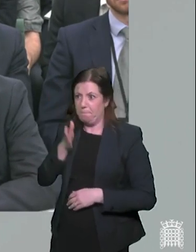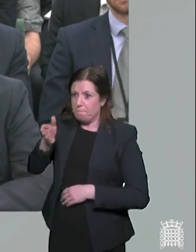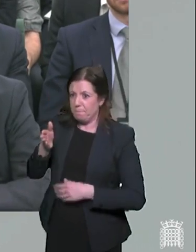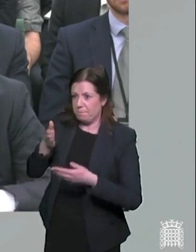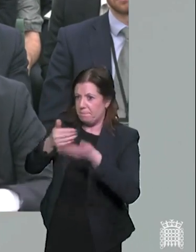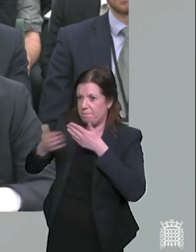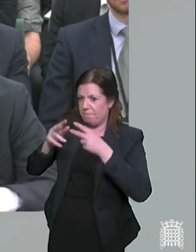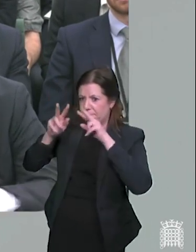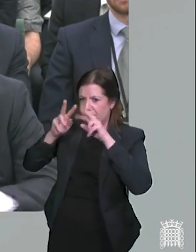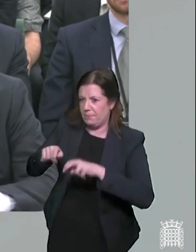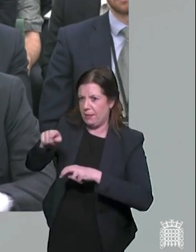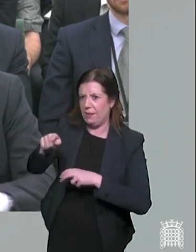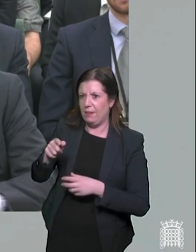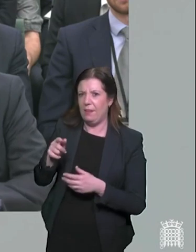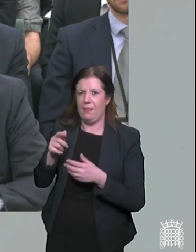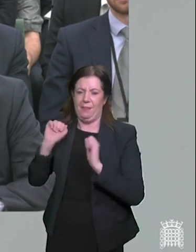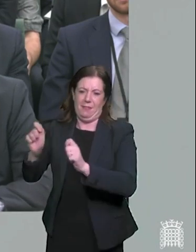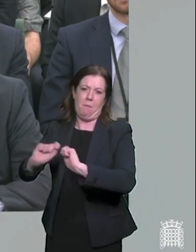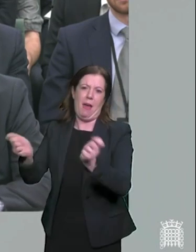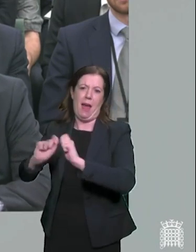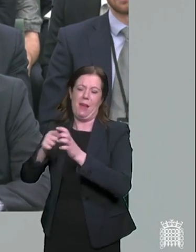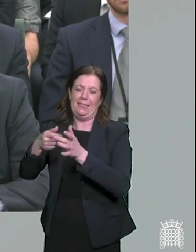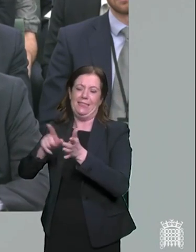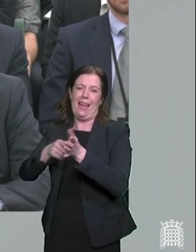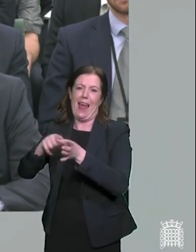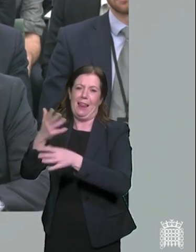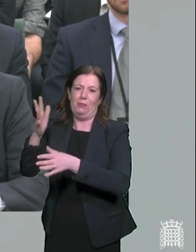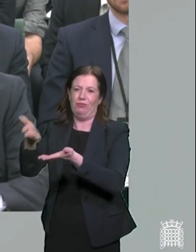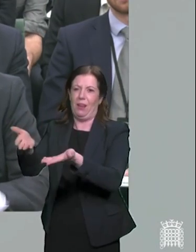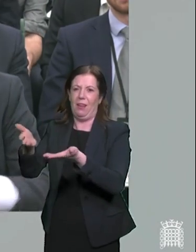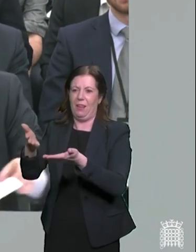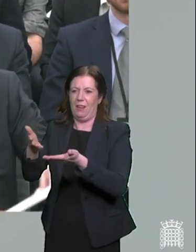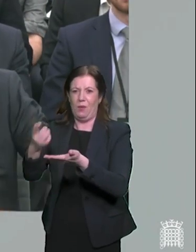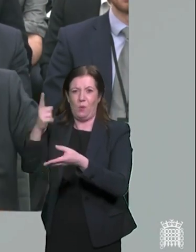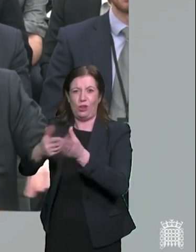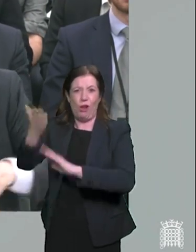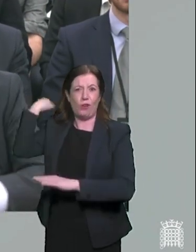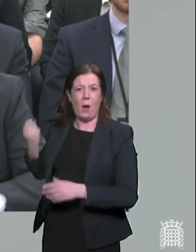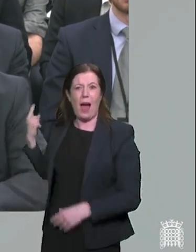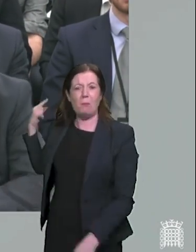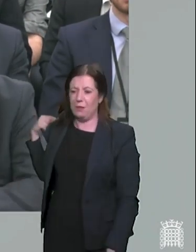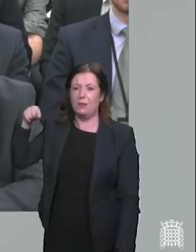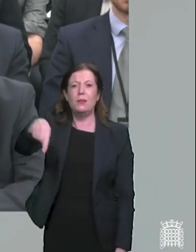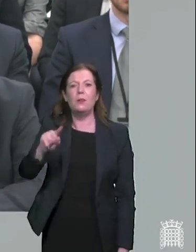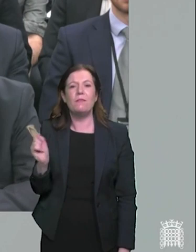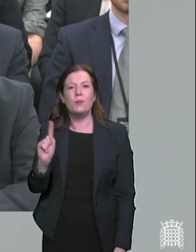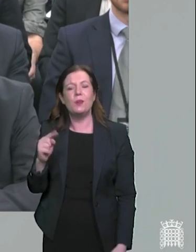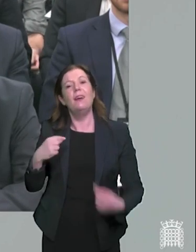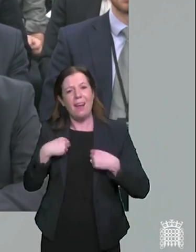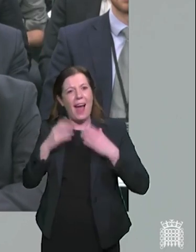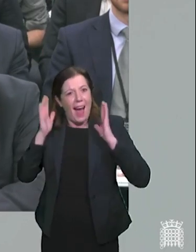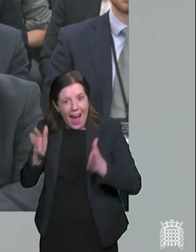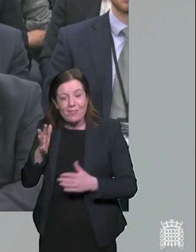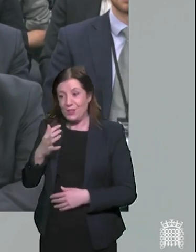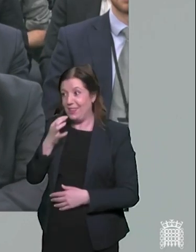investigation into what sounded like a Daily Mirror try-on about an event that was now almost a year old. I had to rely on, and was